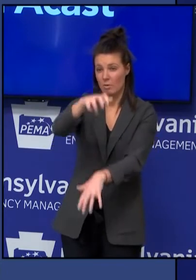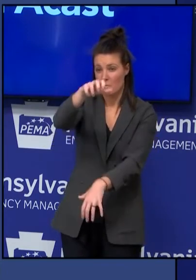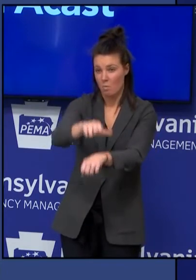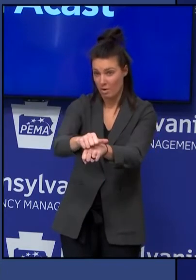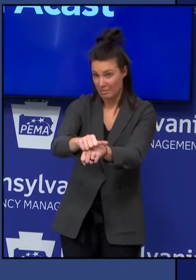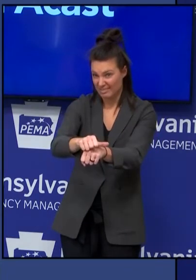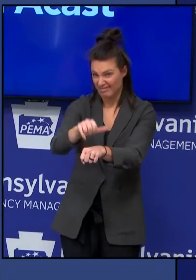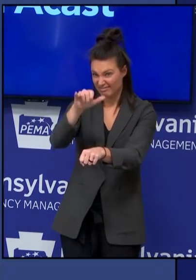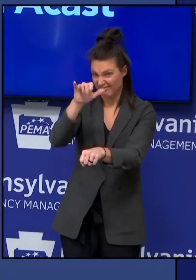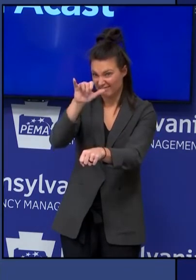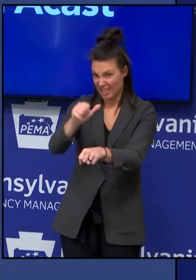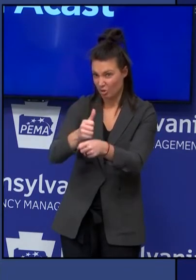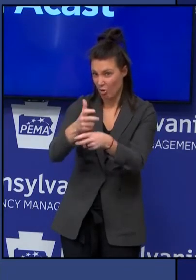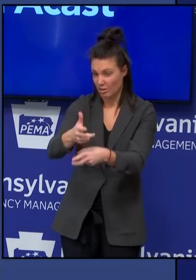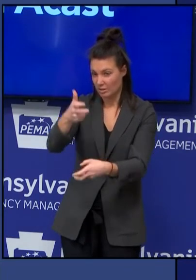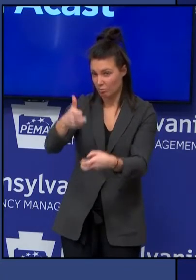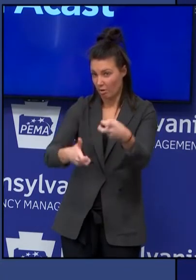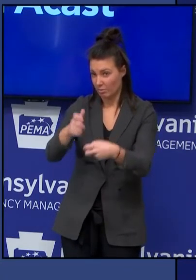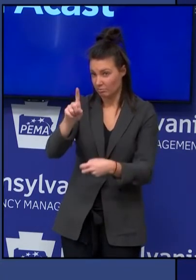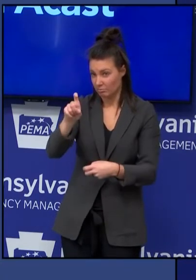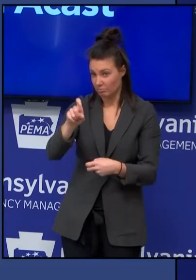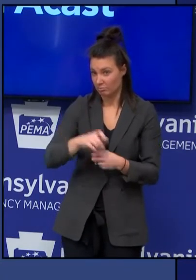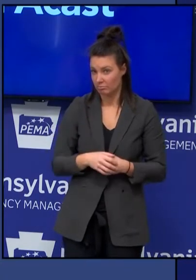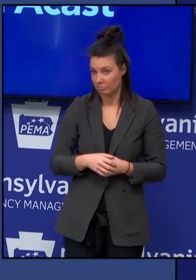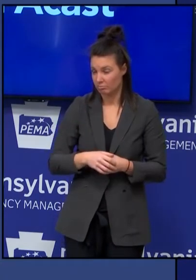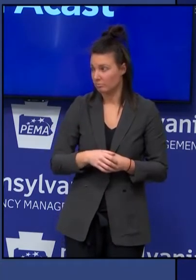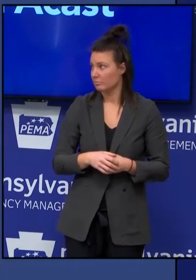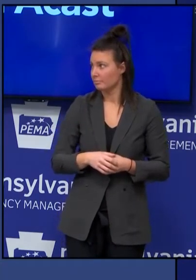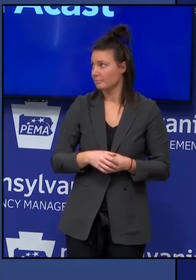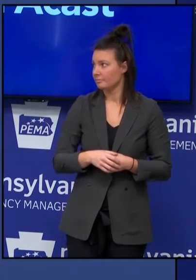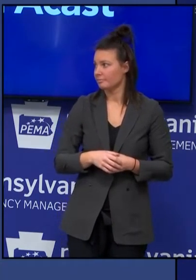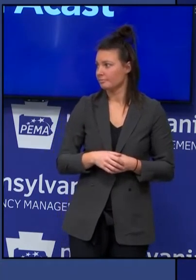vaccine appointments. And I do have a follow-up question. Can you comment on that?